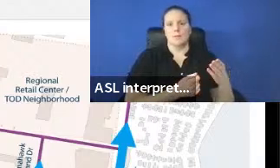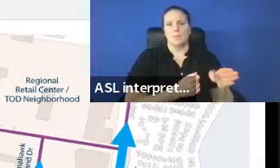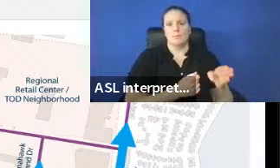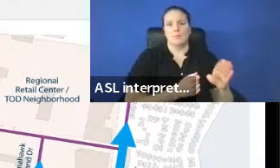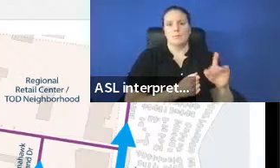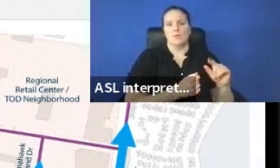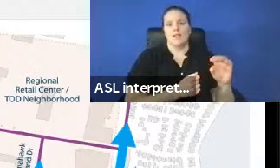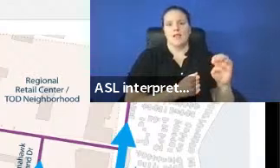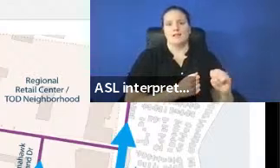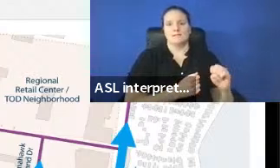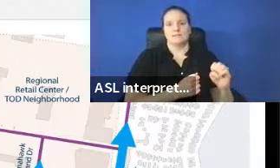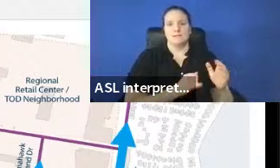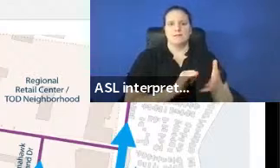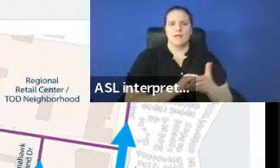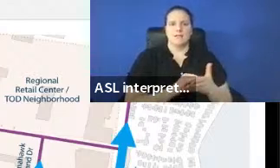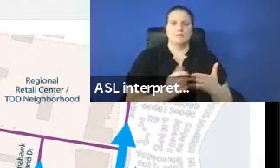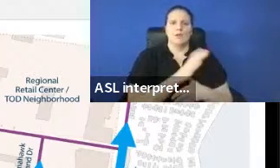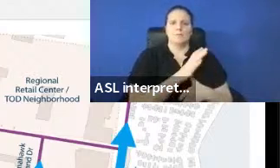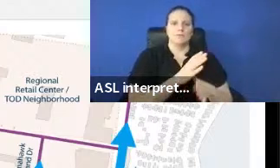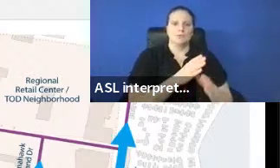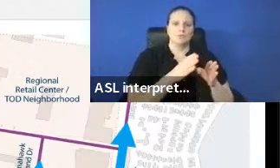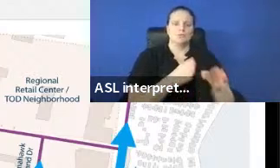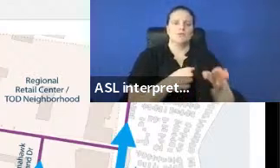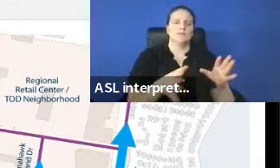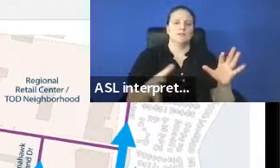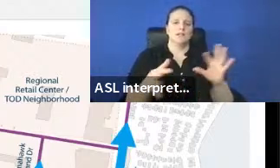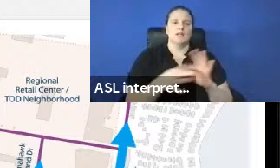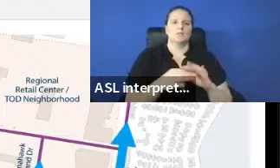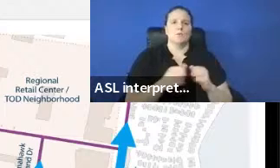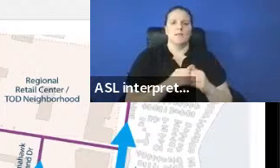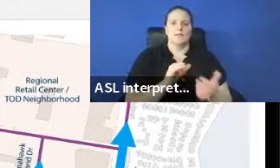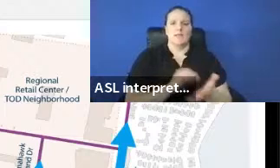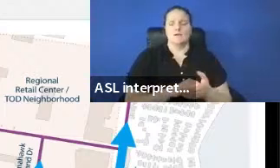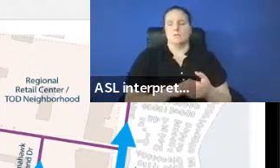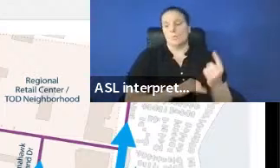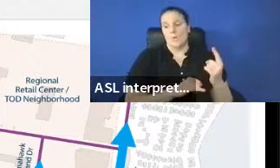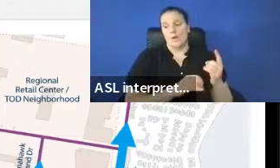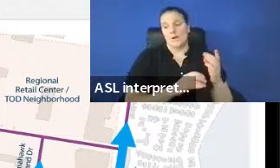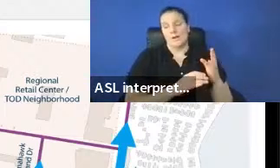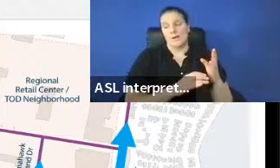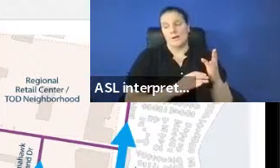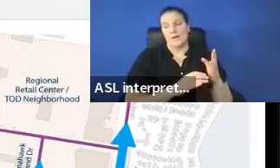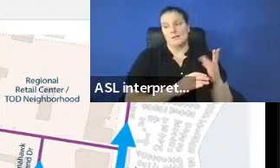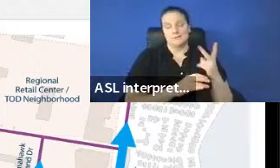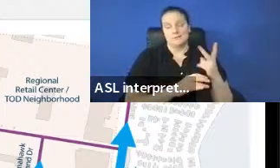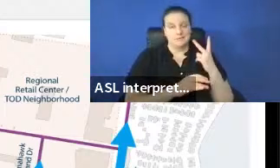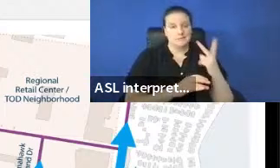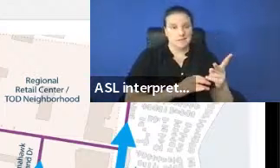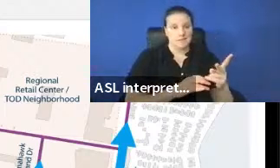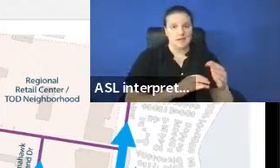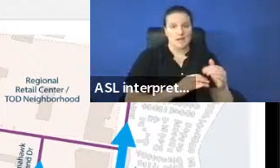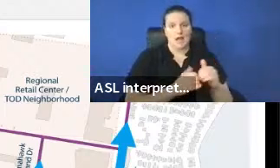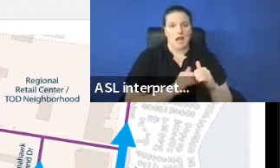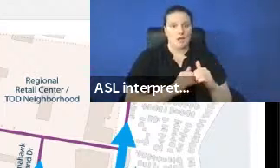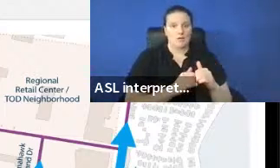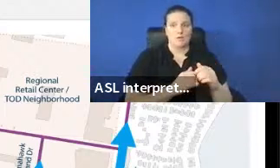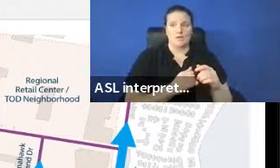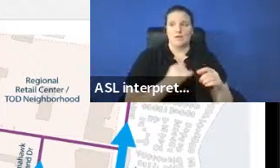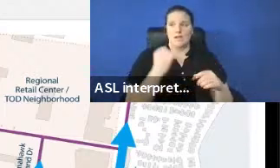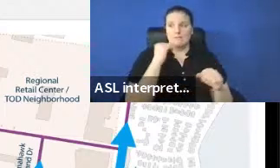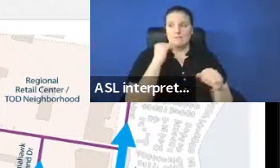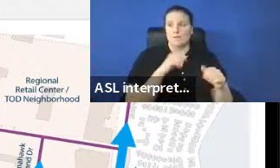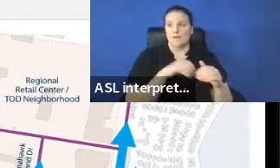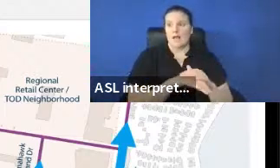be the primary streets connecting to transit. So on the left hand, you would see how, if you were in Bridgeton, how you could